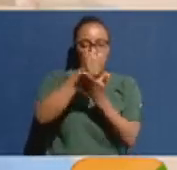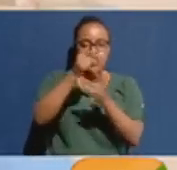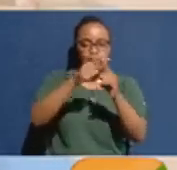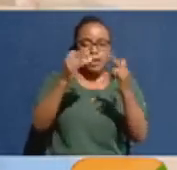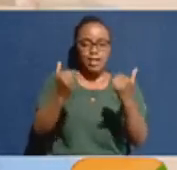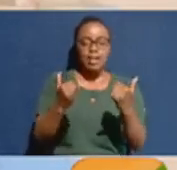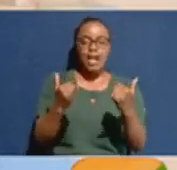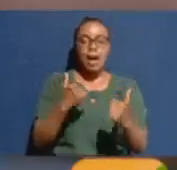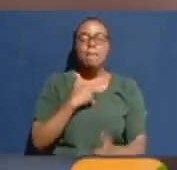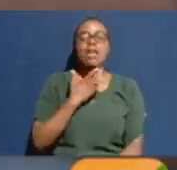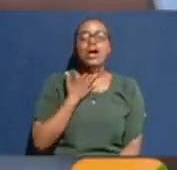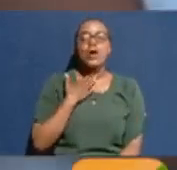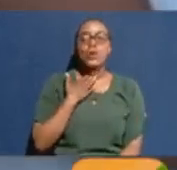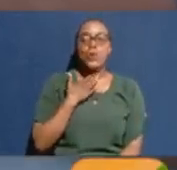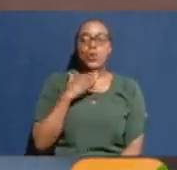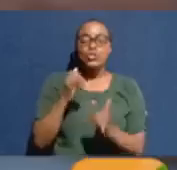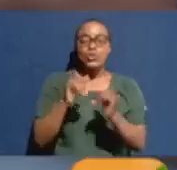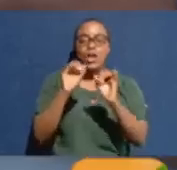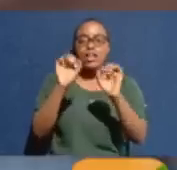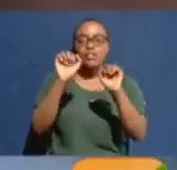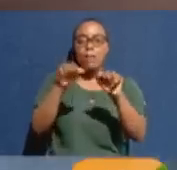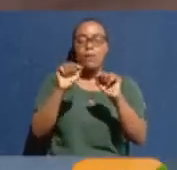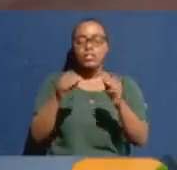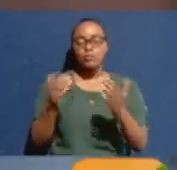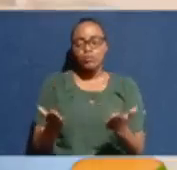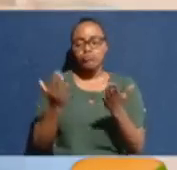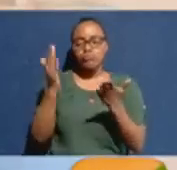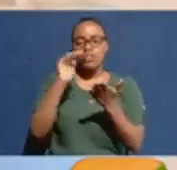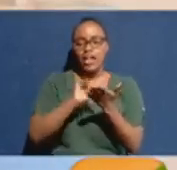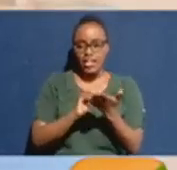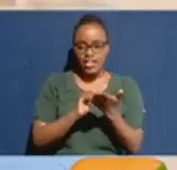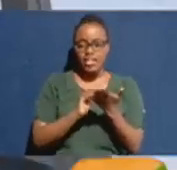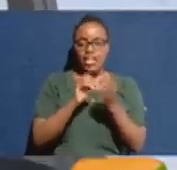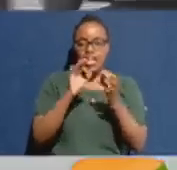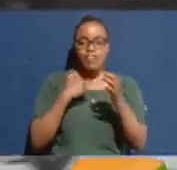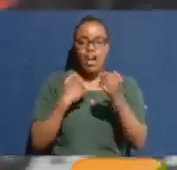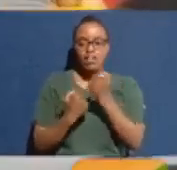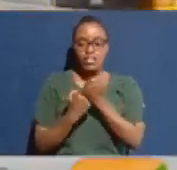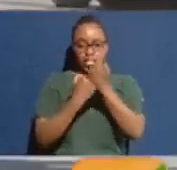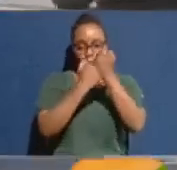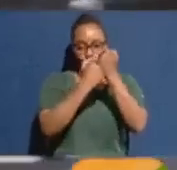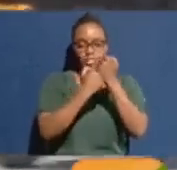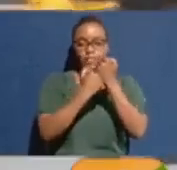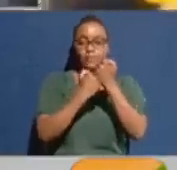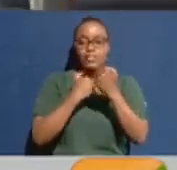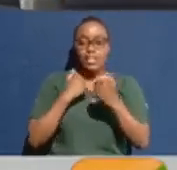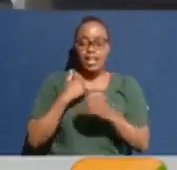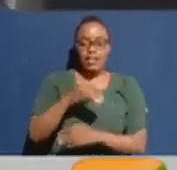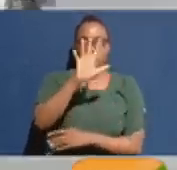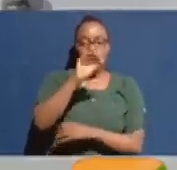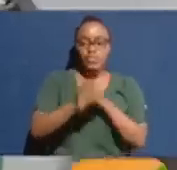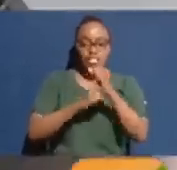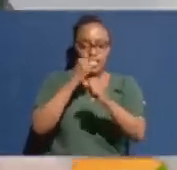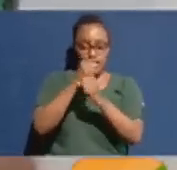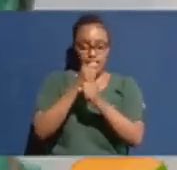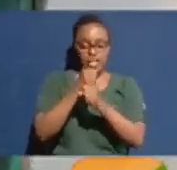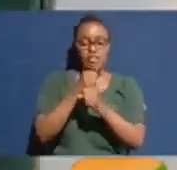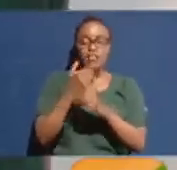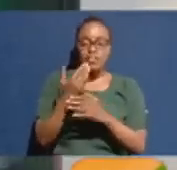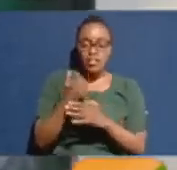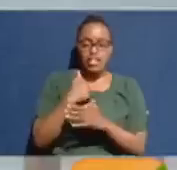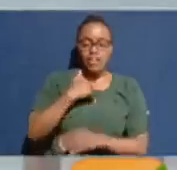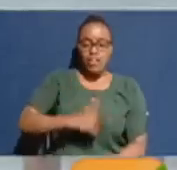nataka kujaribu kama nitaweza kuinuka tena ikiwa kutakuwa na support. Having lived 50 years, a few people in